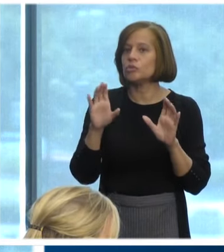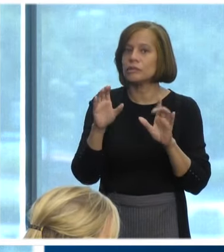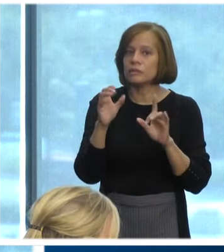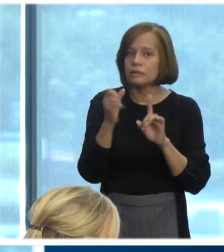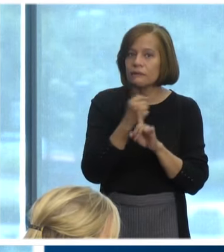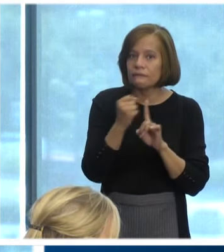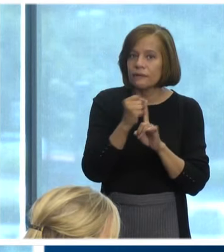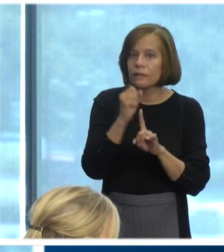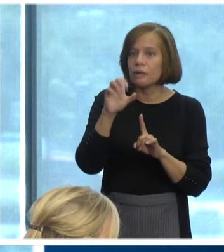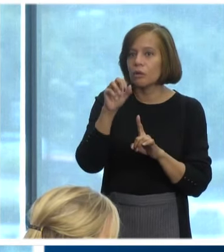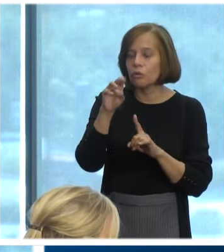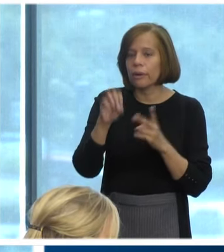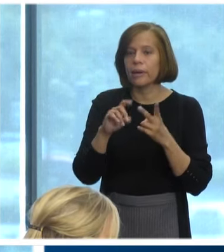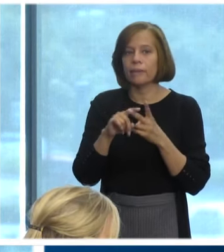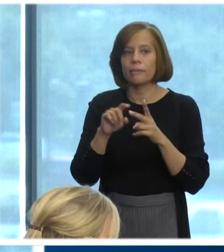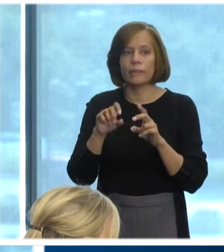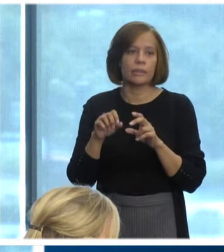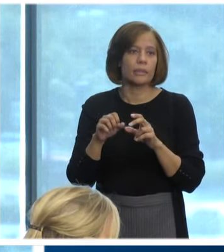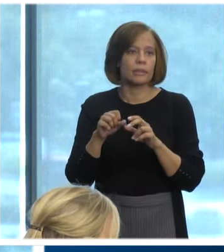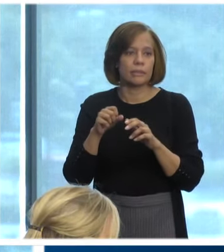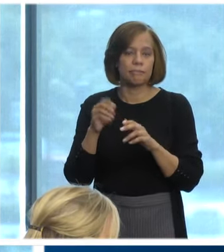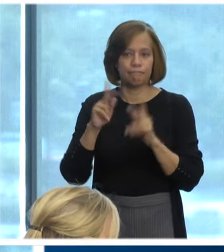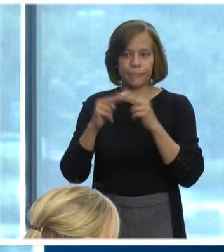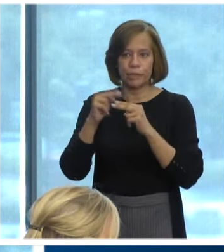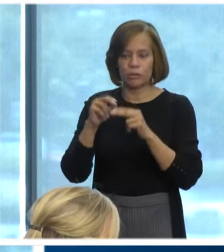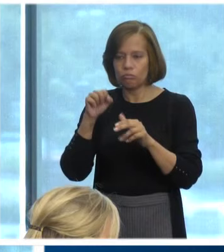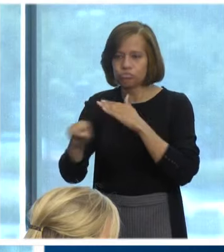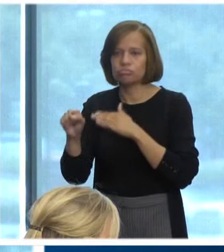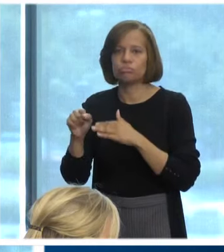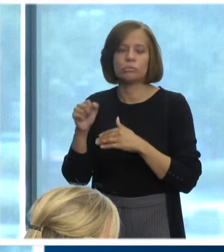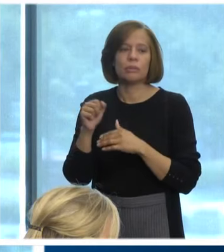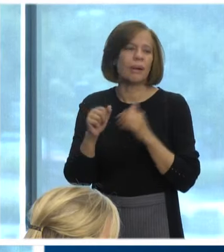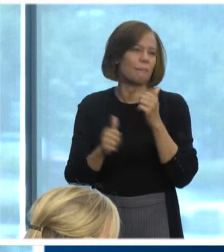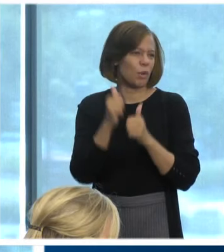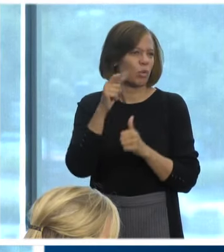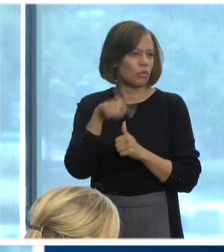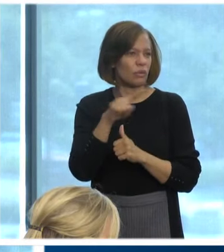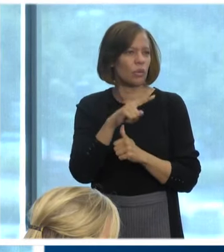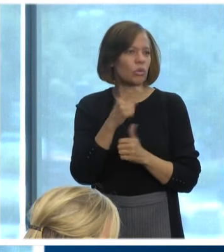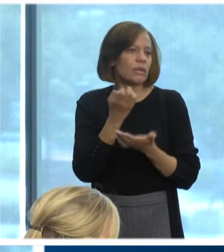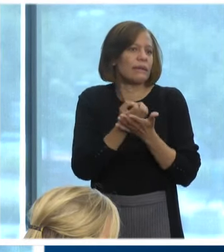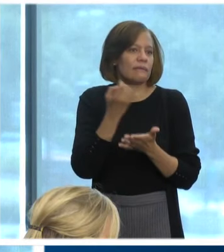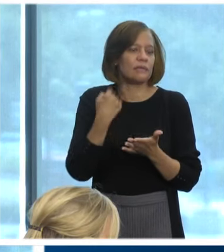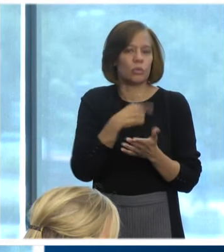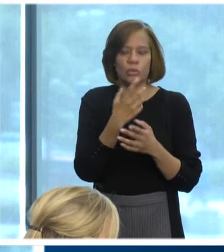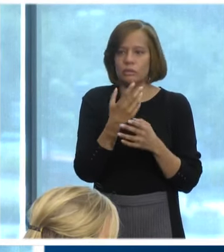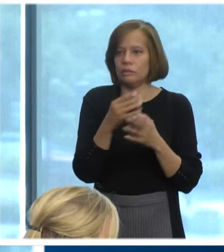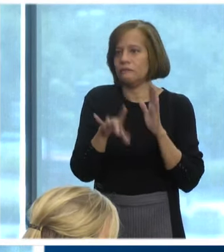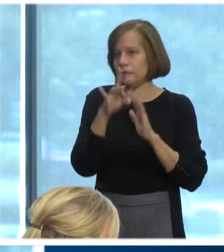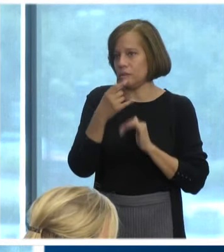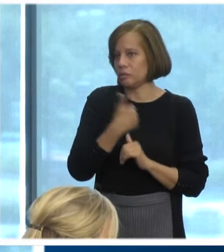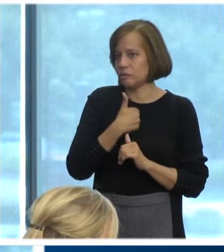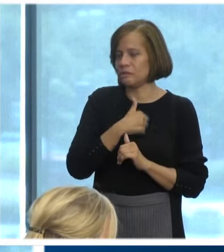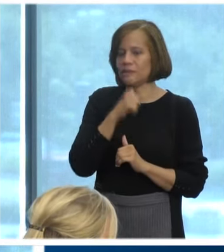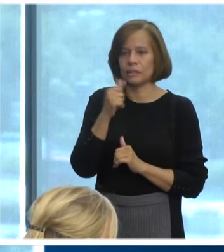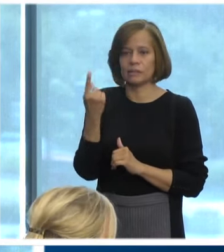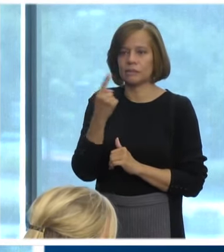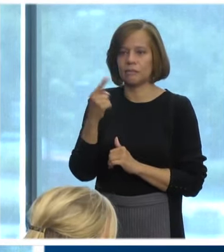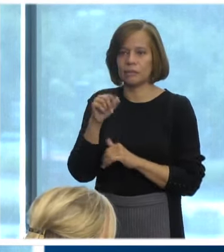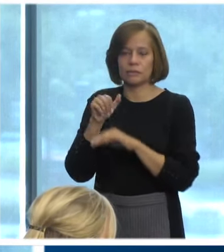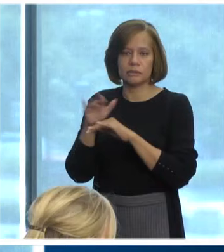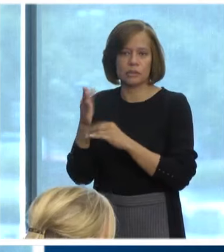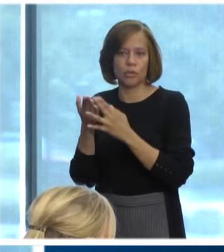crimes, breaking into buildings, looting. Most of those are evidence that we came across on our own, not something submitted through